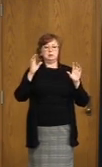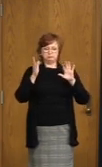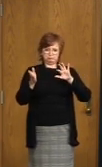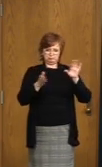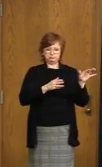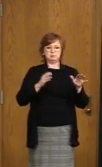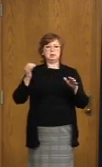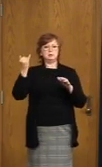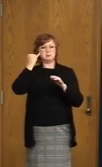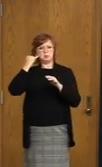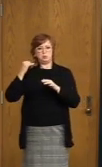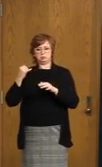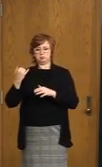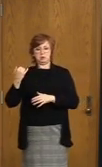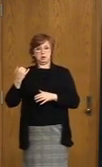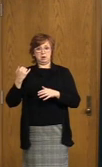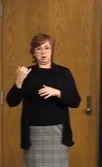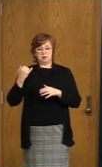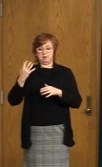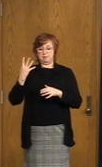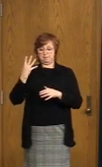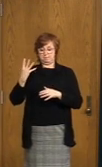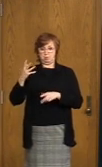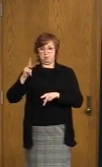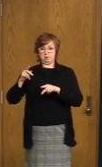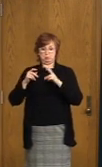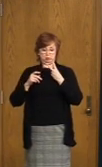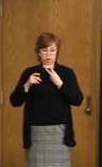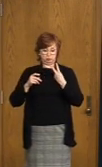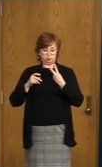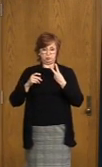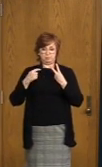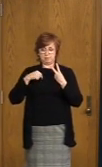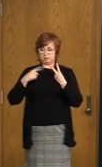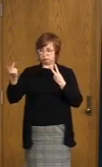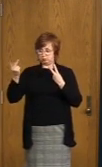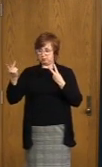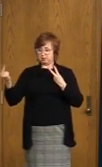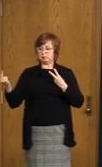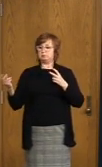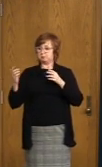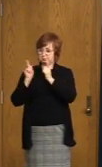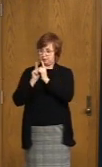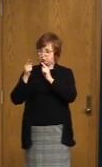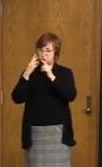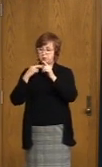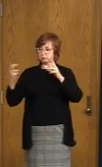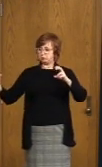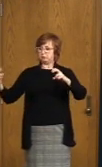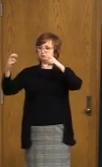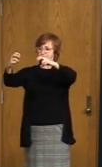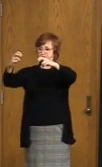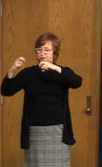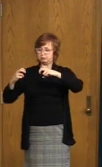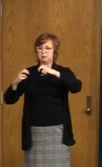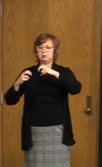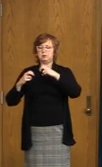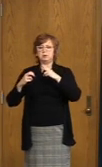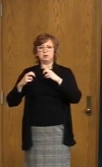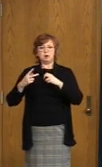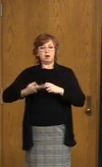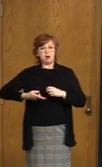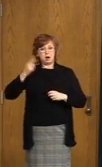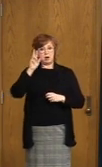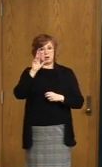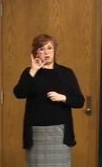restaurant, it's not zero risk, but it's not high risk if you follow the guideline. It's moderate risk. You shouldn't obviously go if you're